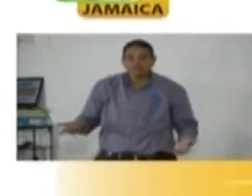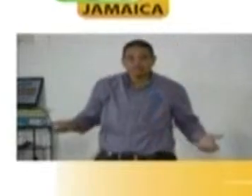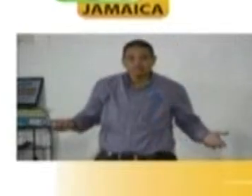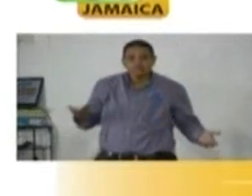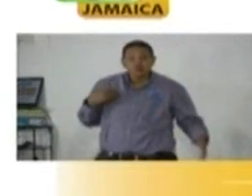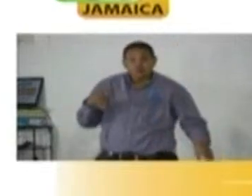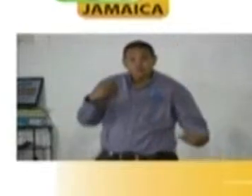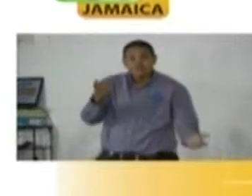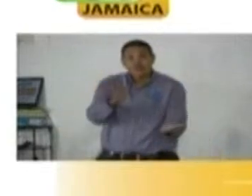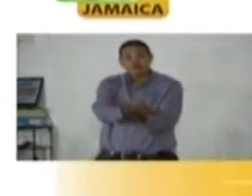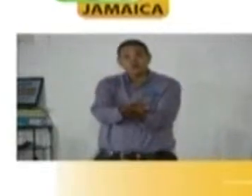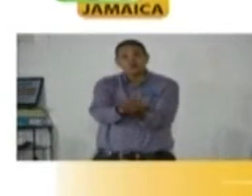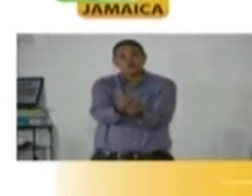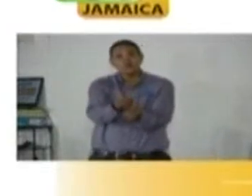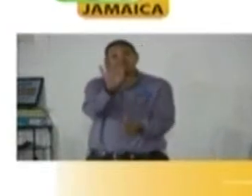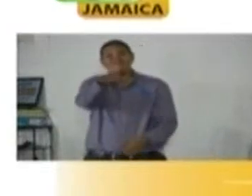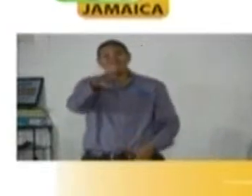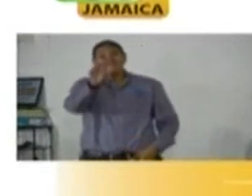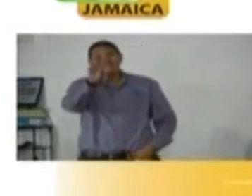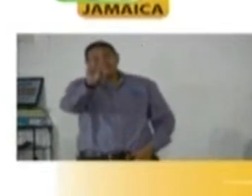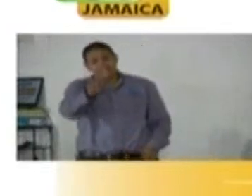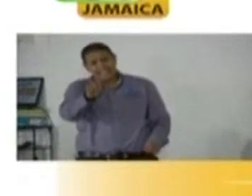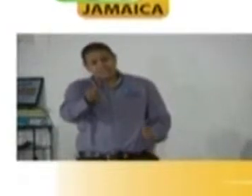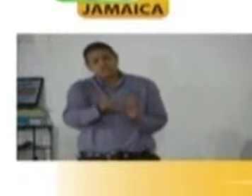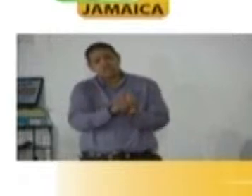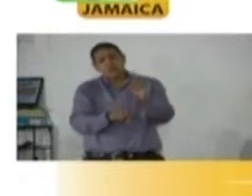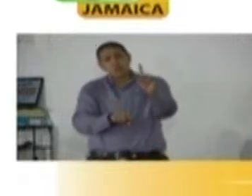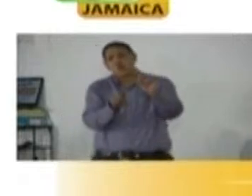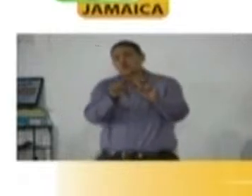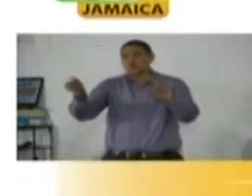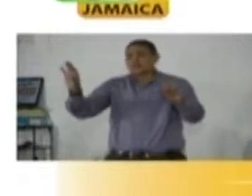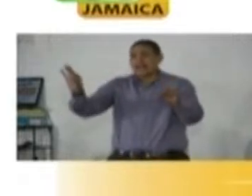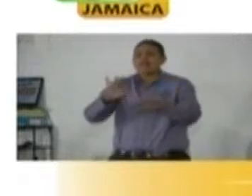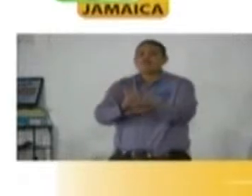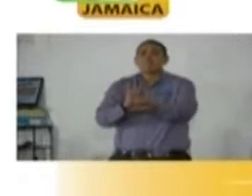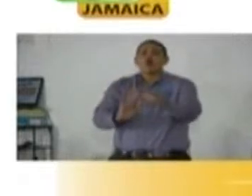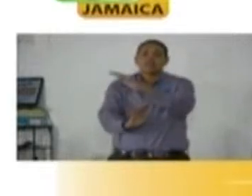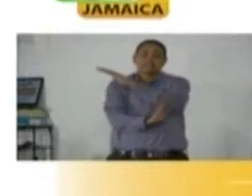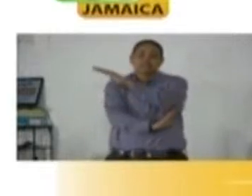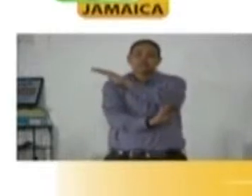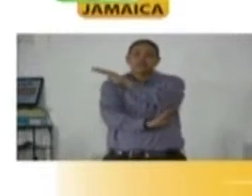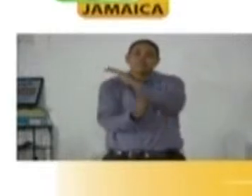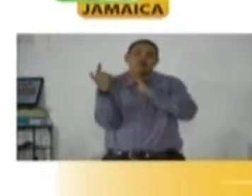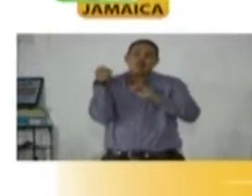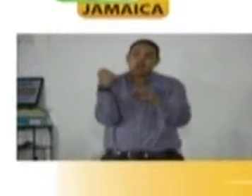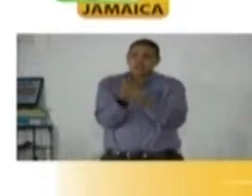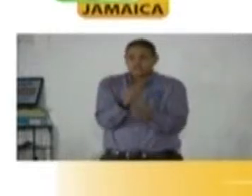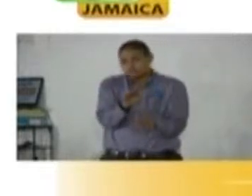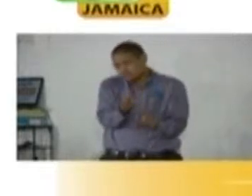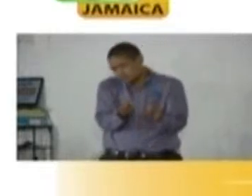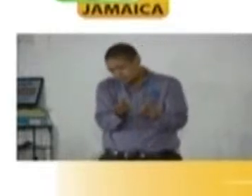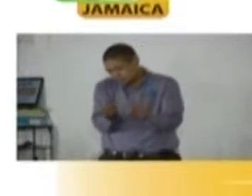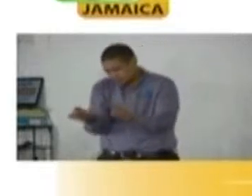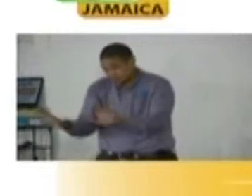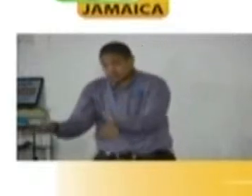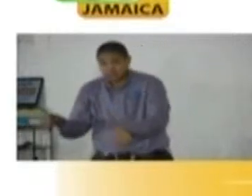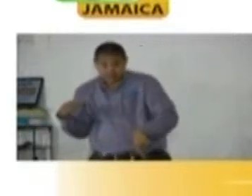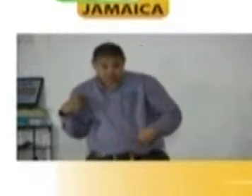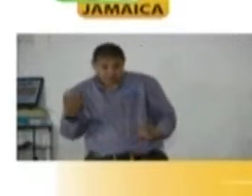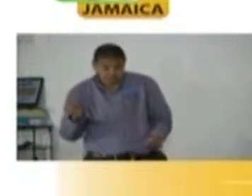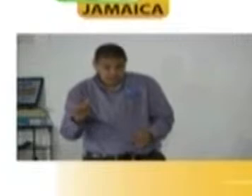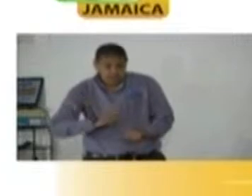diagnostic tests for grades 1 to 9 from as early as September of last year. Since then,